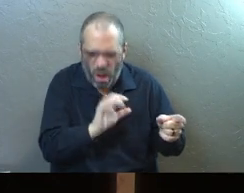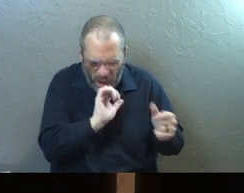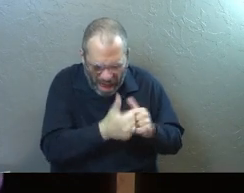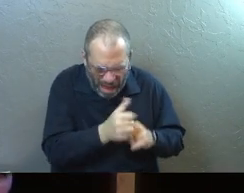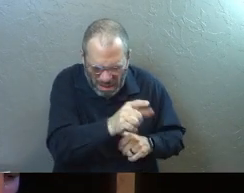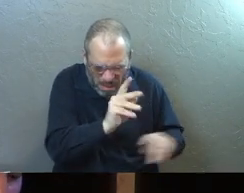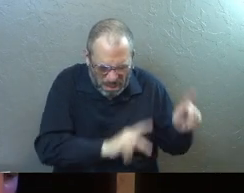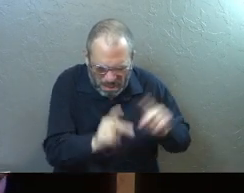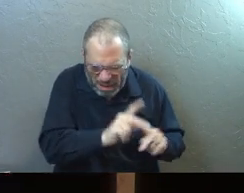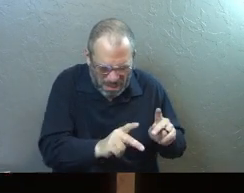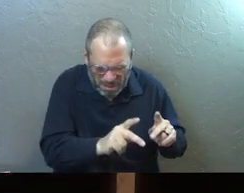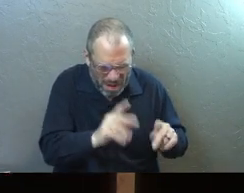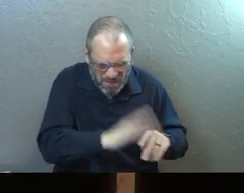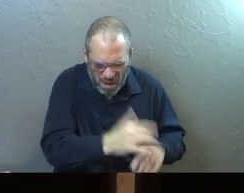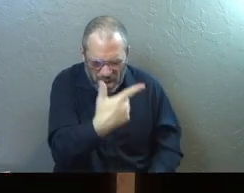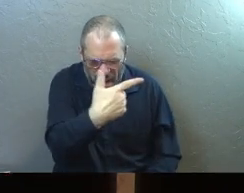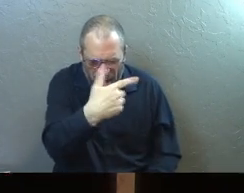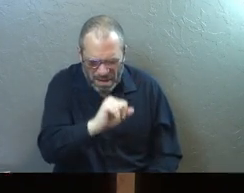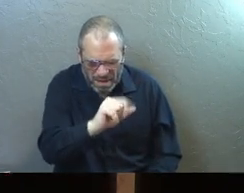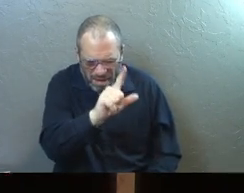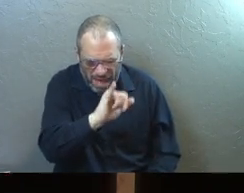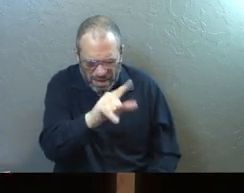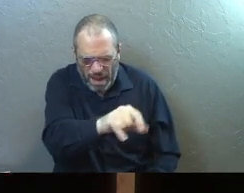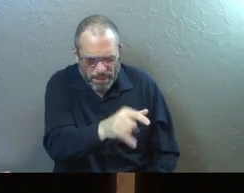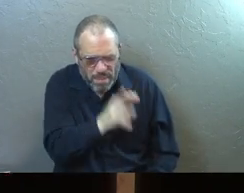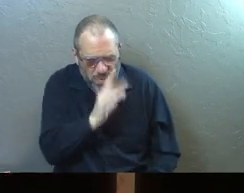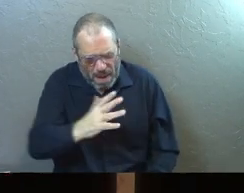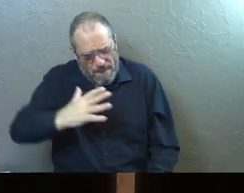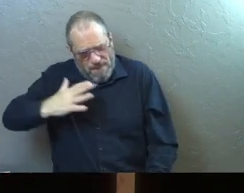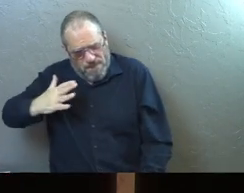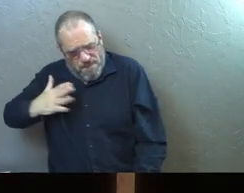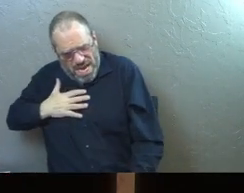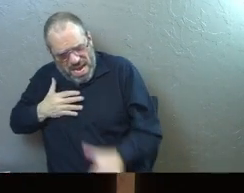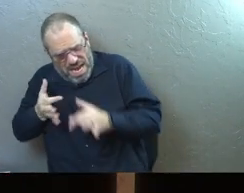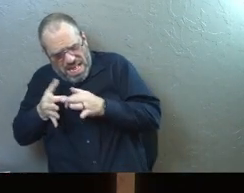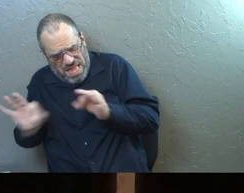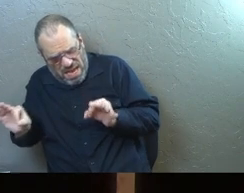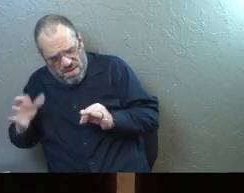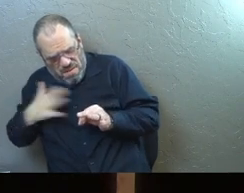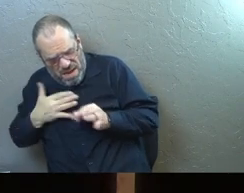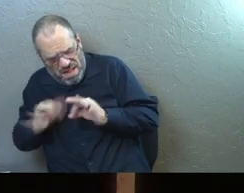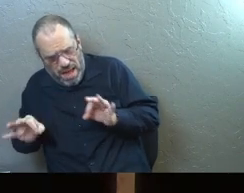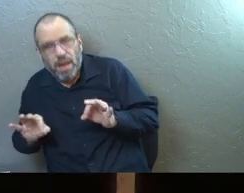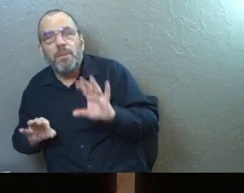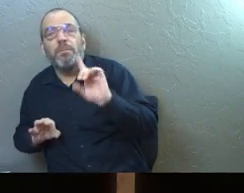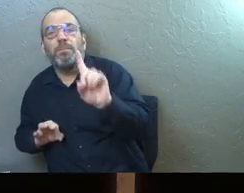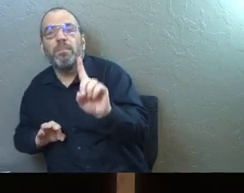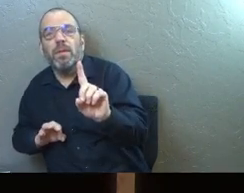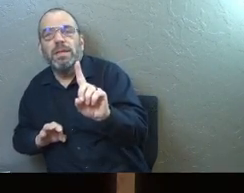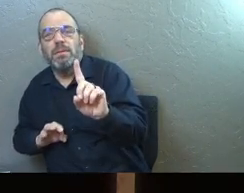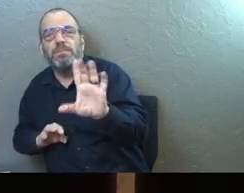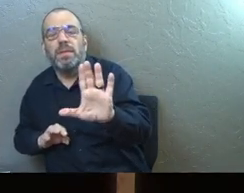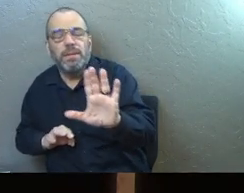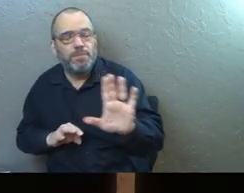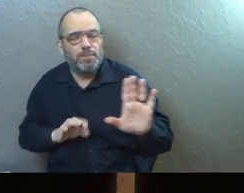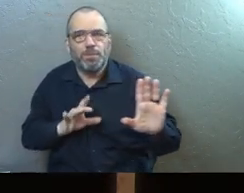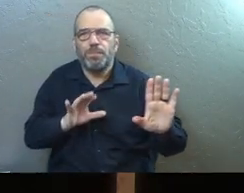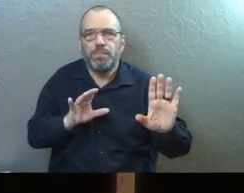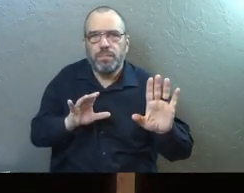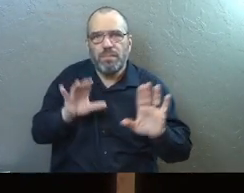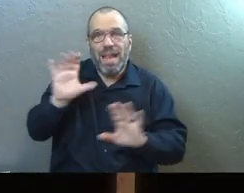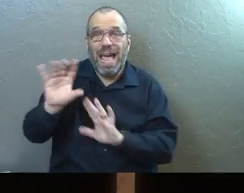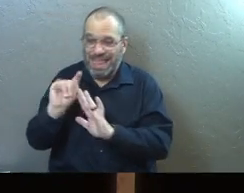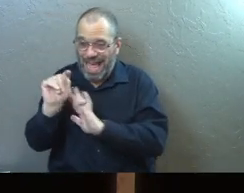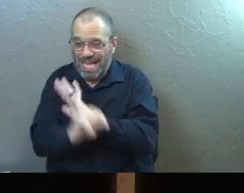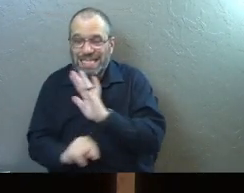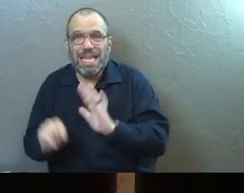exclaimed. These people are all from Galilee, and yet we hear them speaking in our own native languages. What's happening here is that at